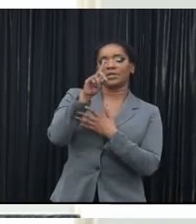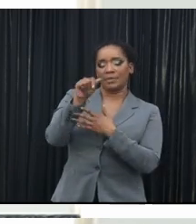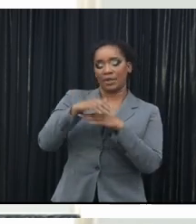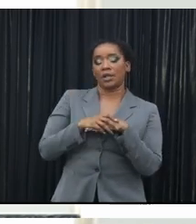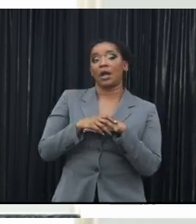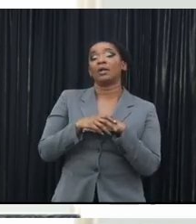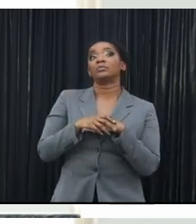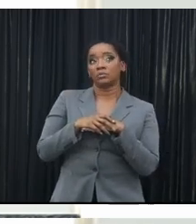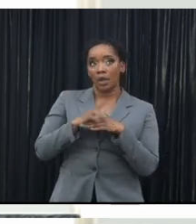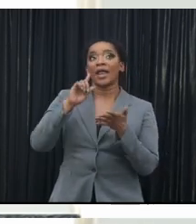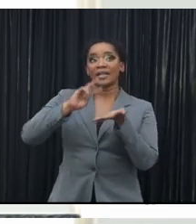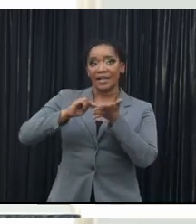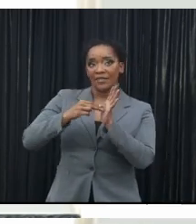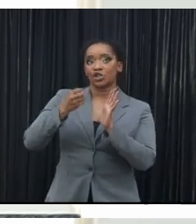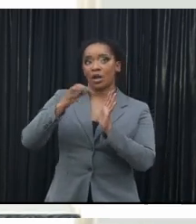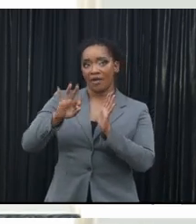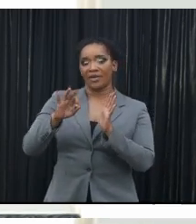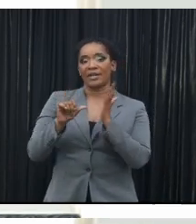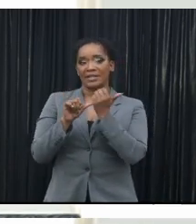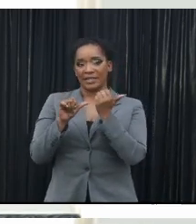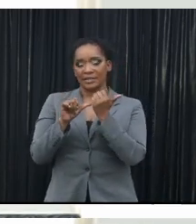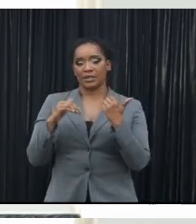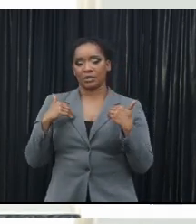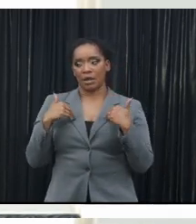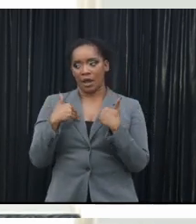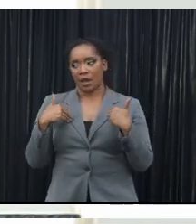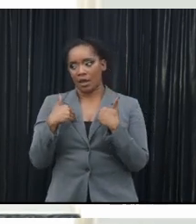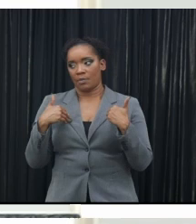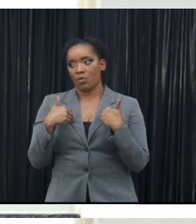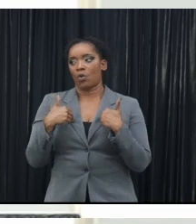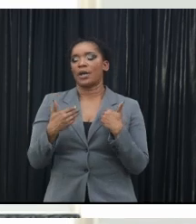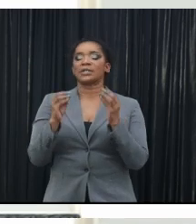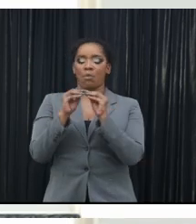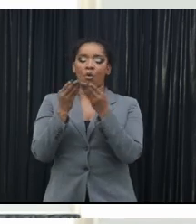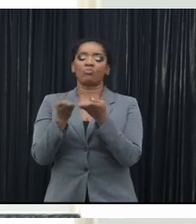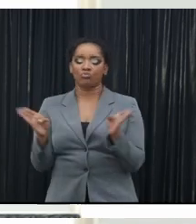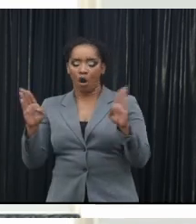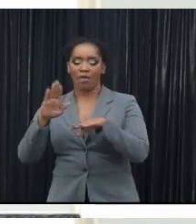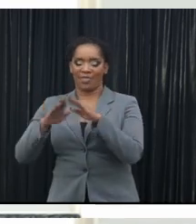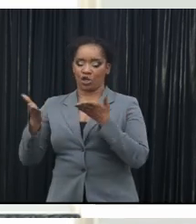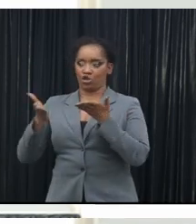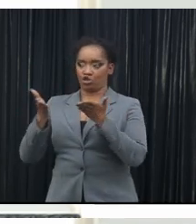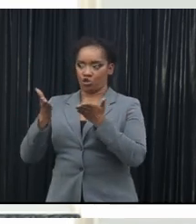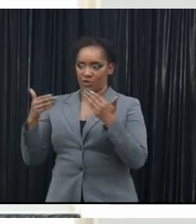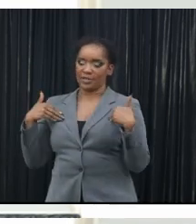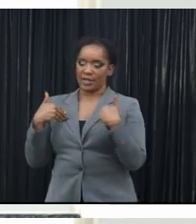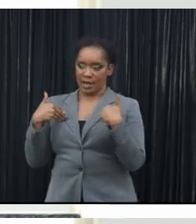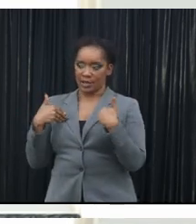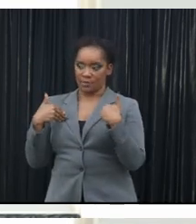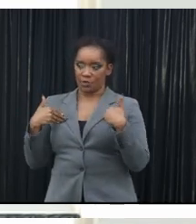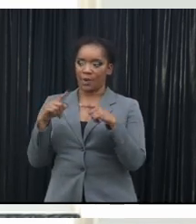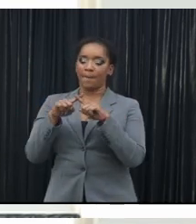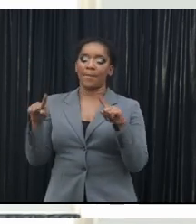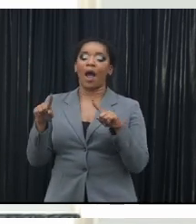an assistance animal is broader than a service animal, but the places they can go are more limited. So one way